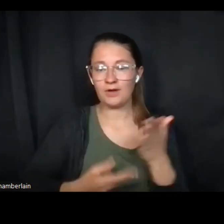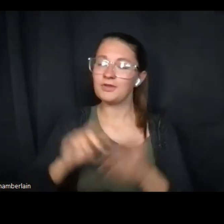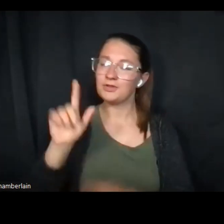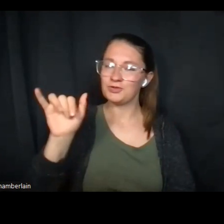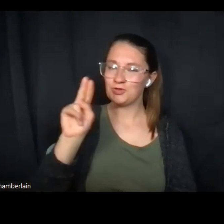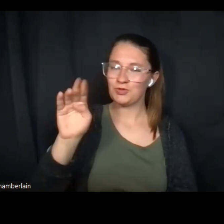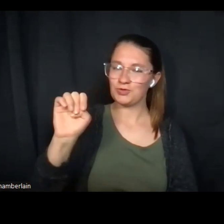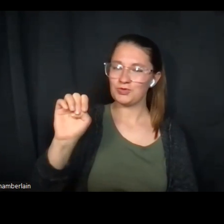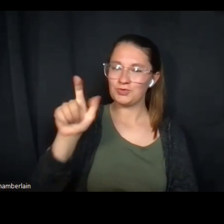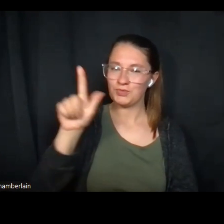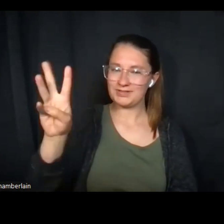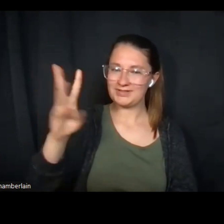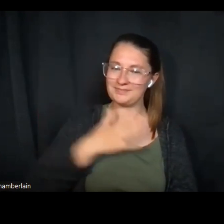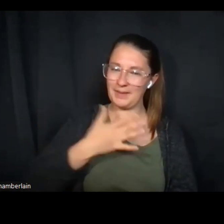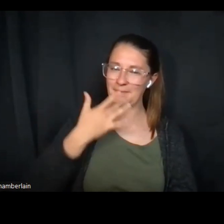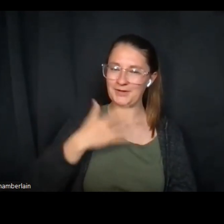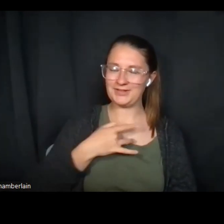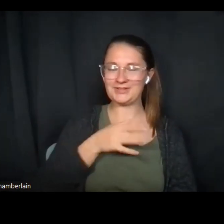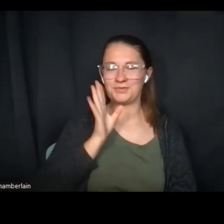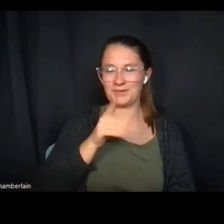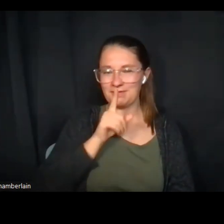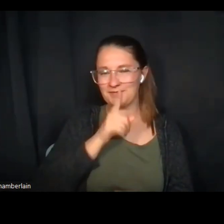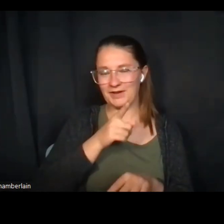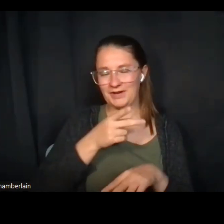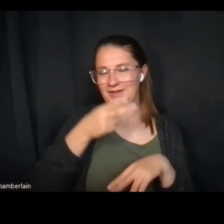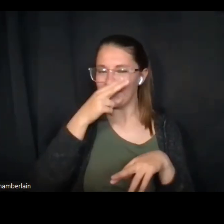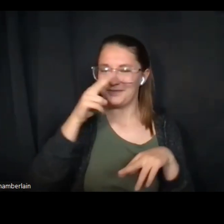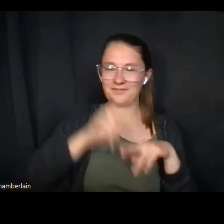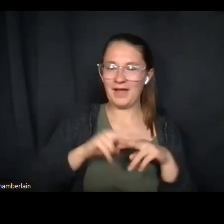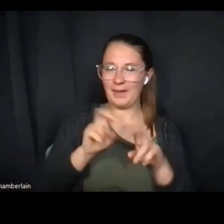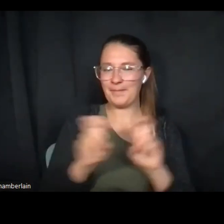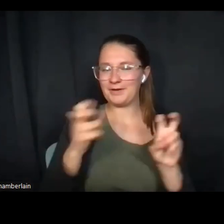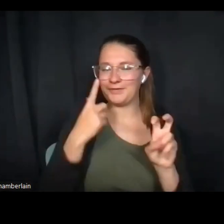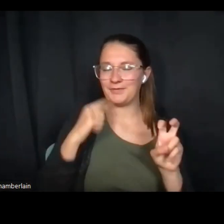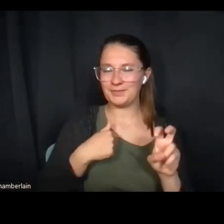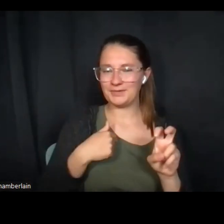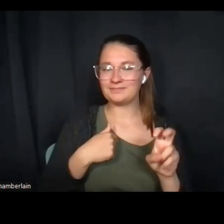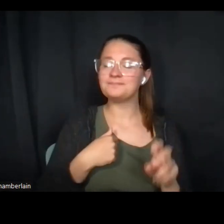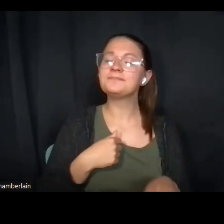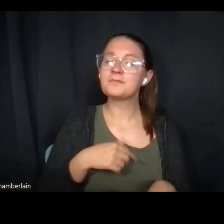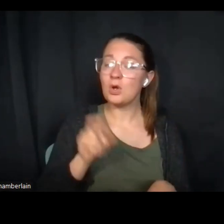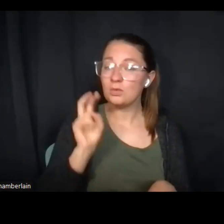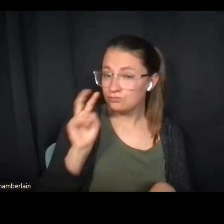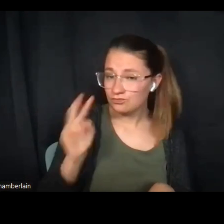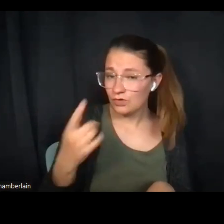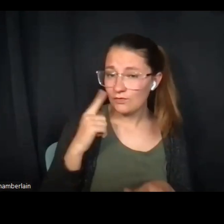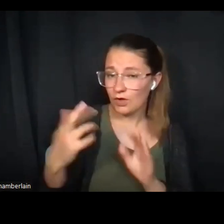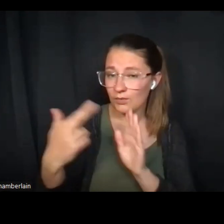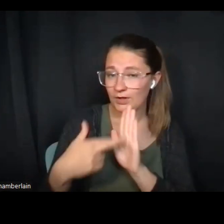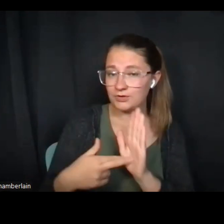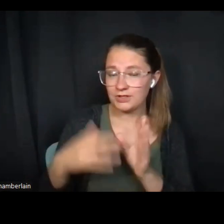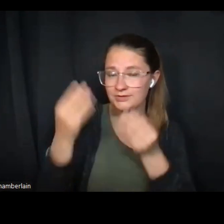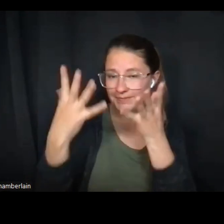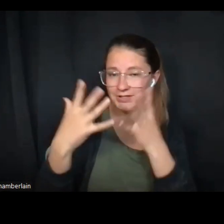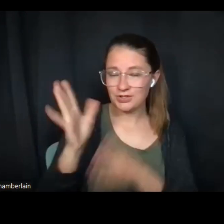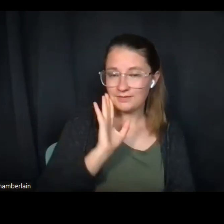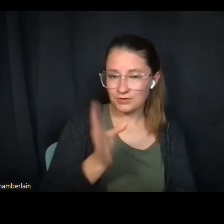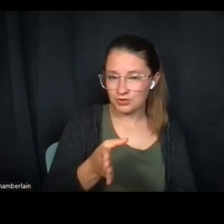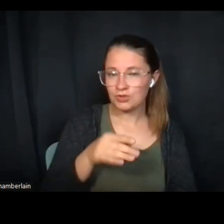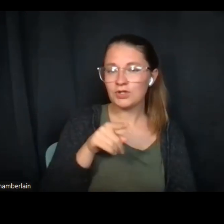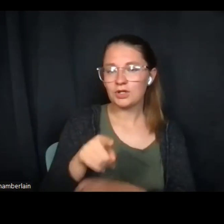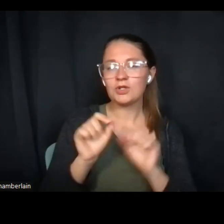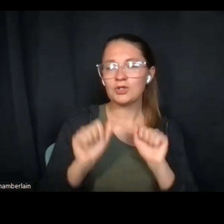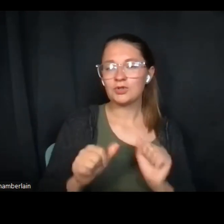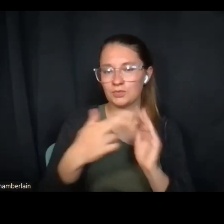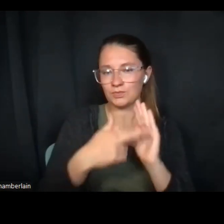so this is going to be a very fun panel for me. So be on the lookout for registration information in the future. You can register for the event